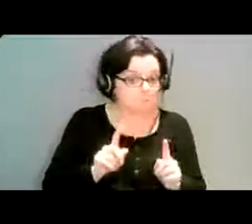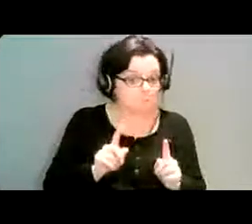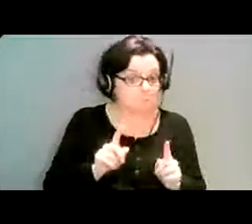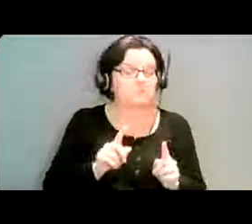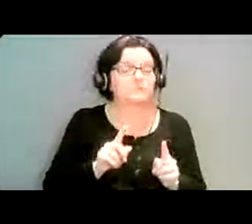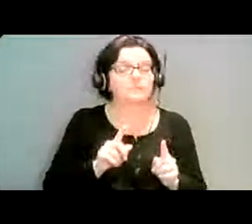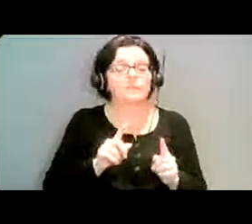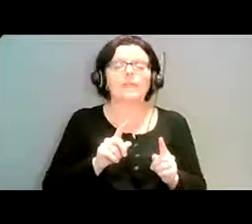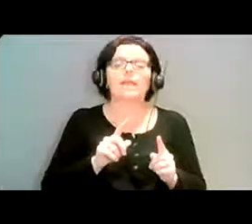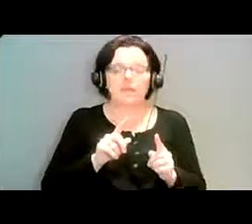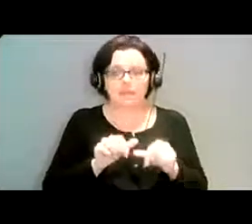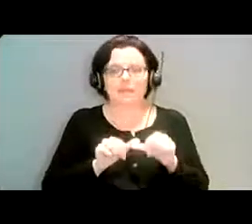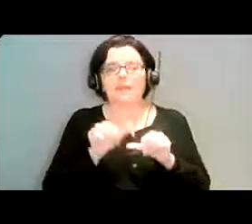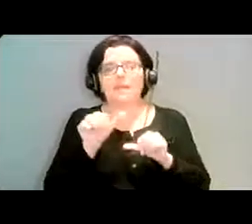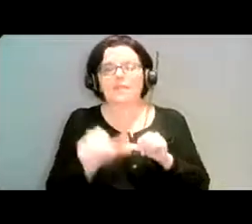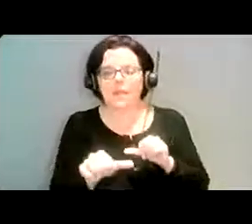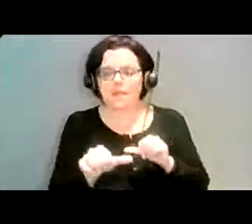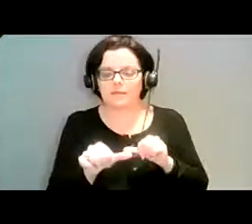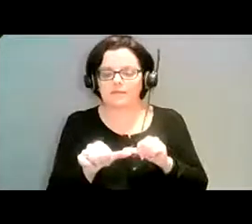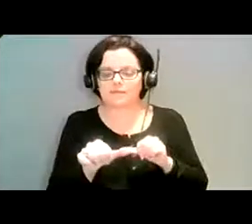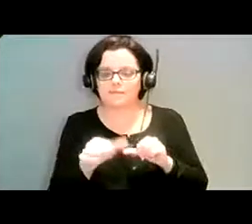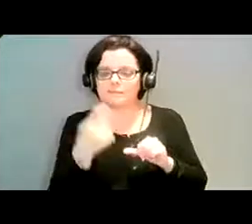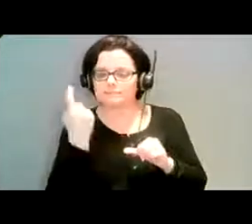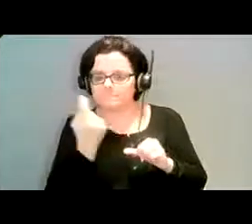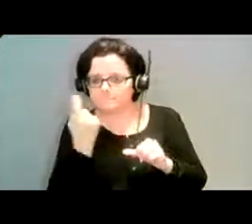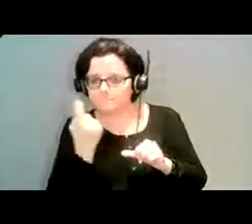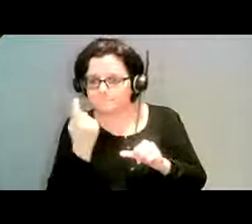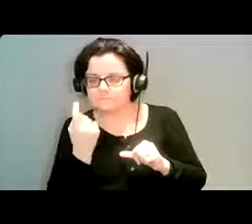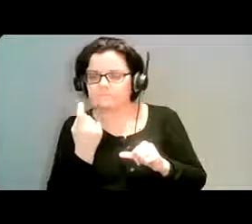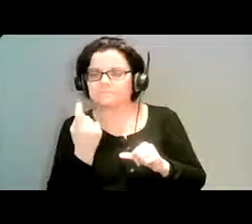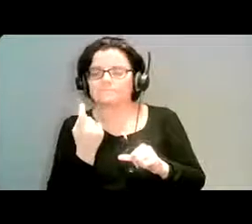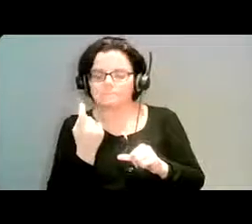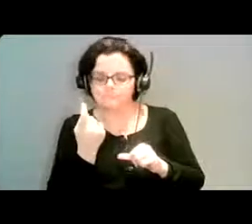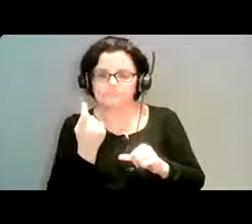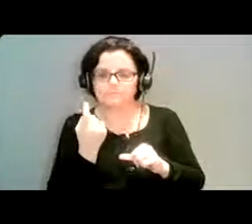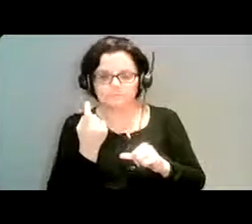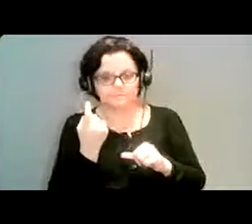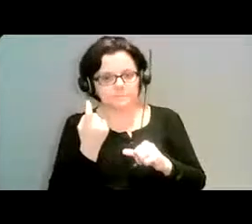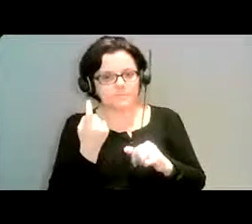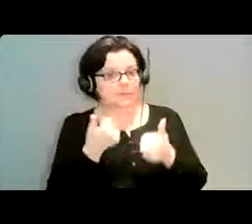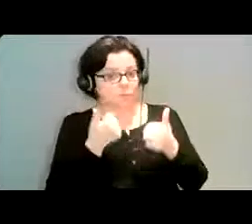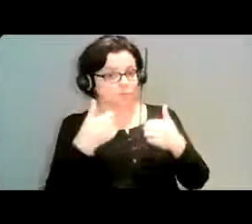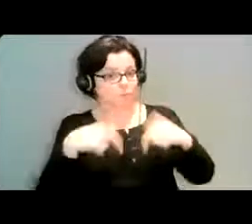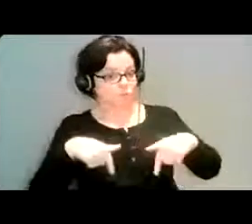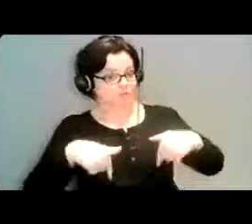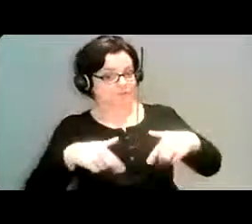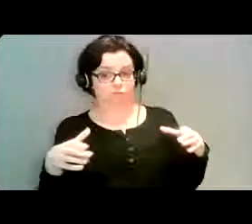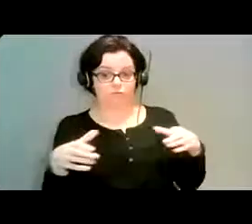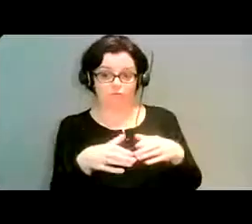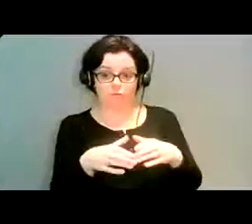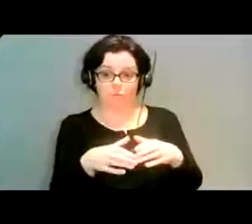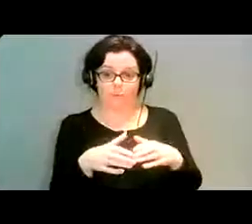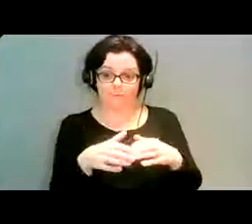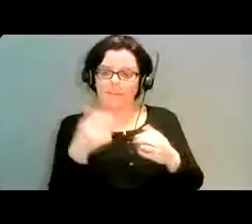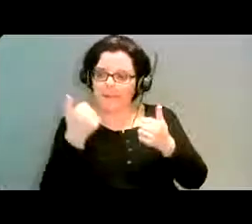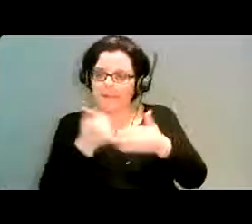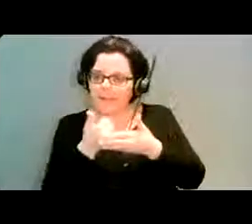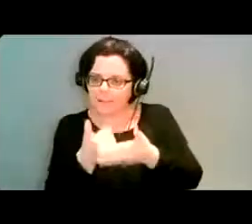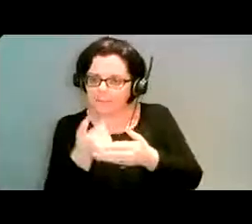look realistically, and it's good like groups like this one exists, potentially